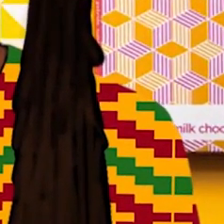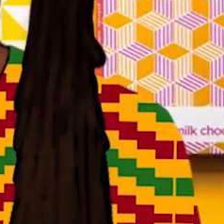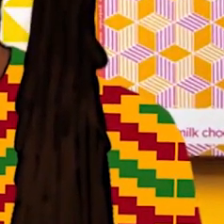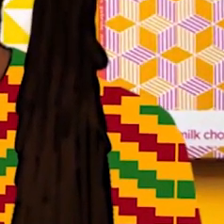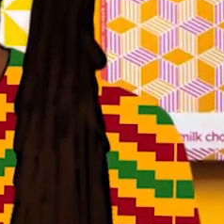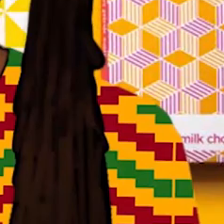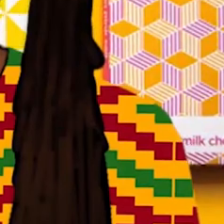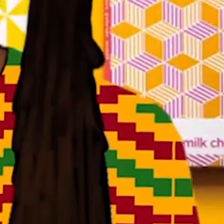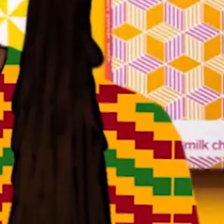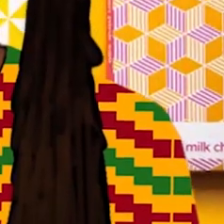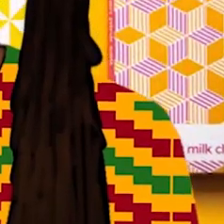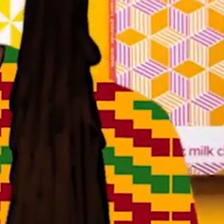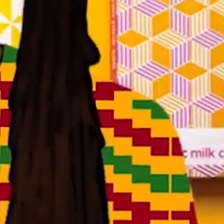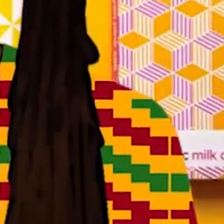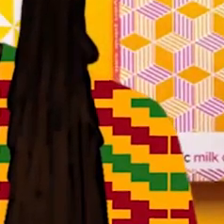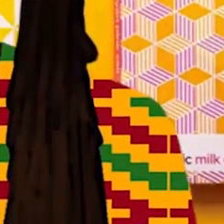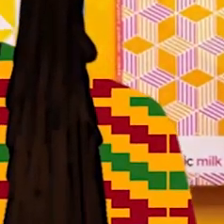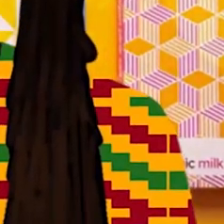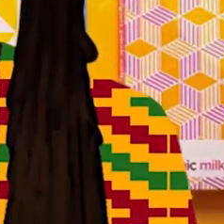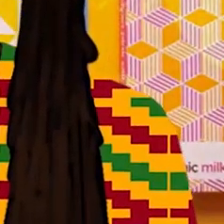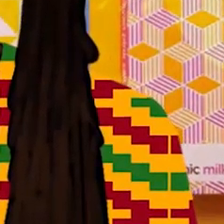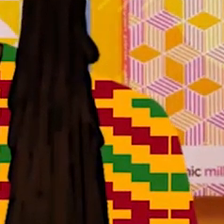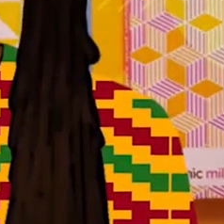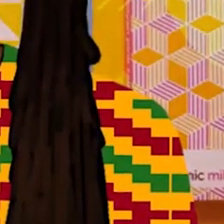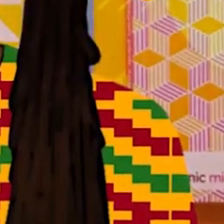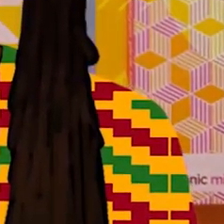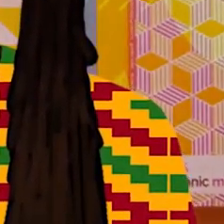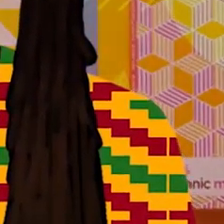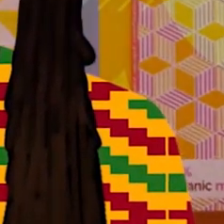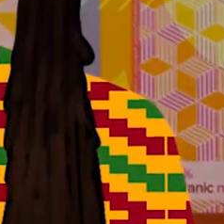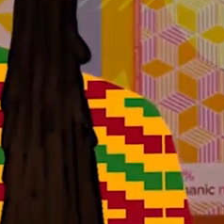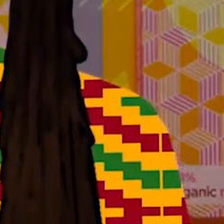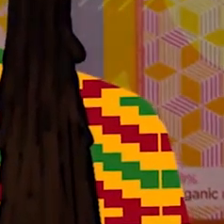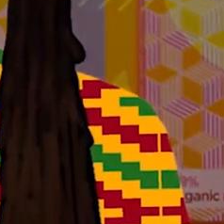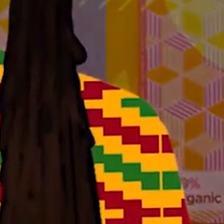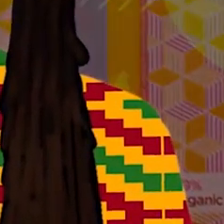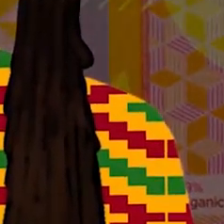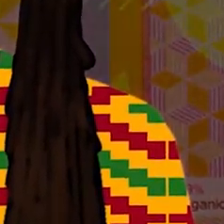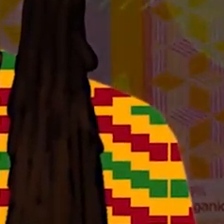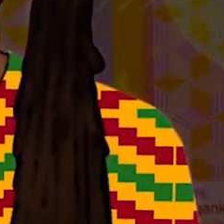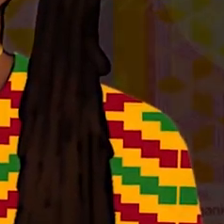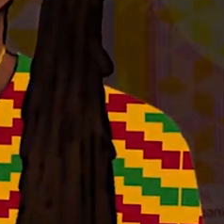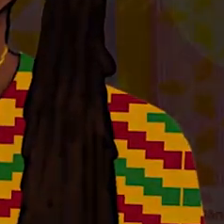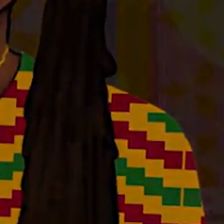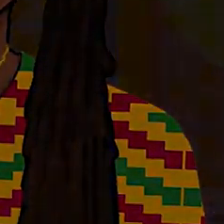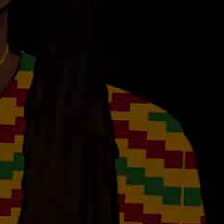story. See you in the next tutorial. Bye.